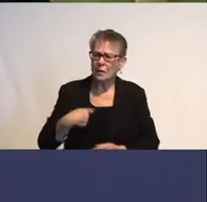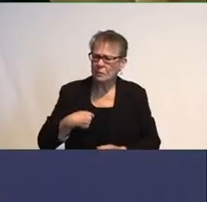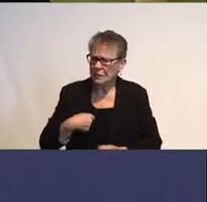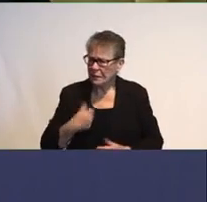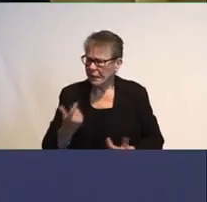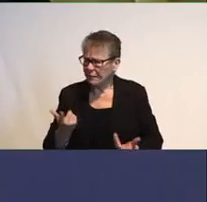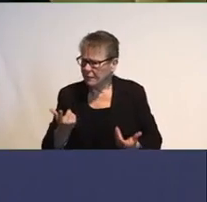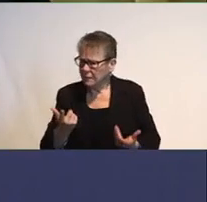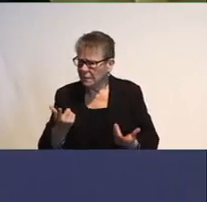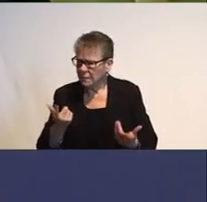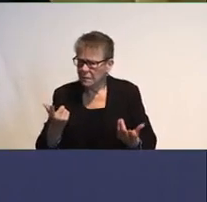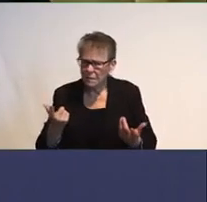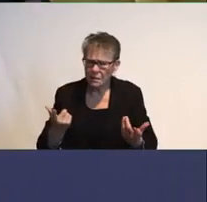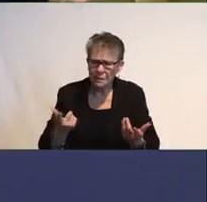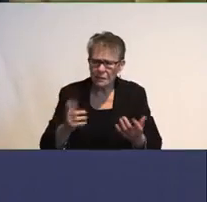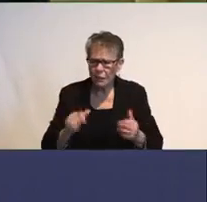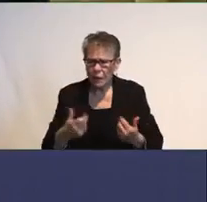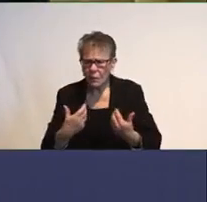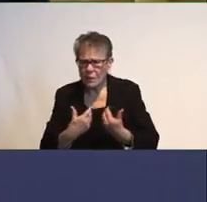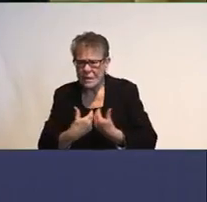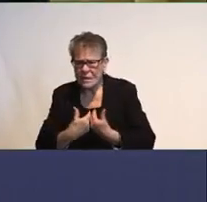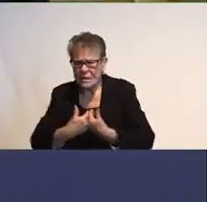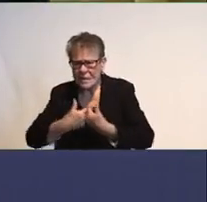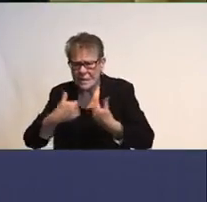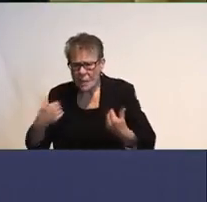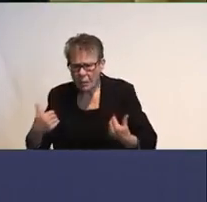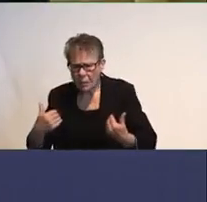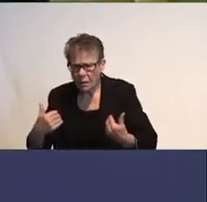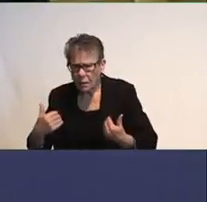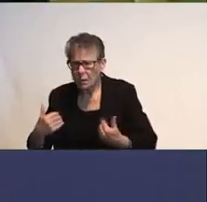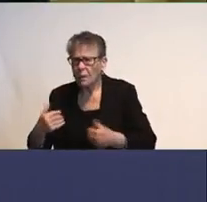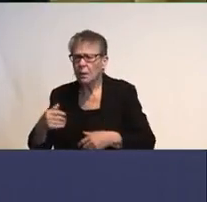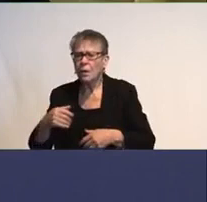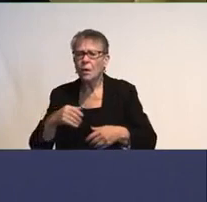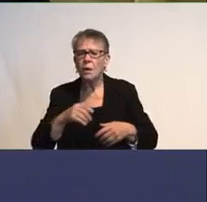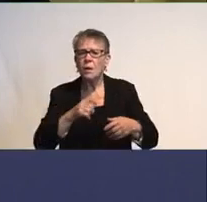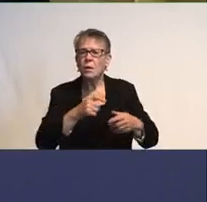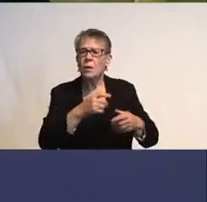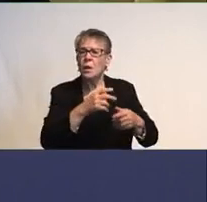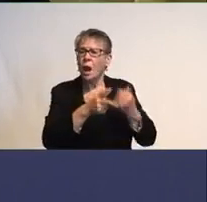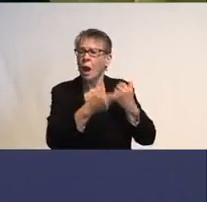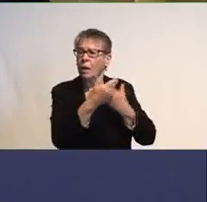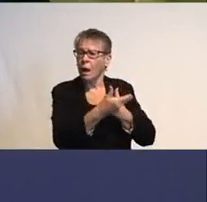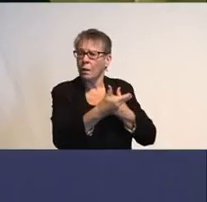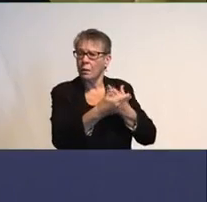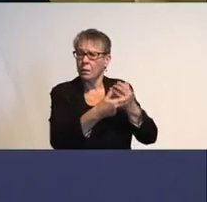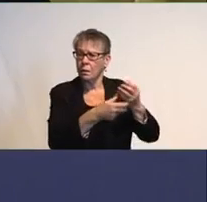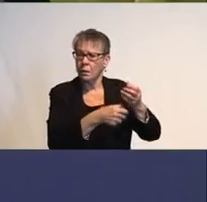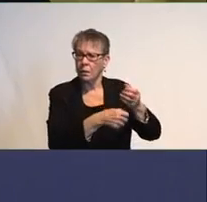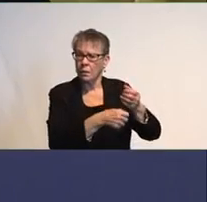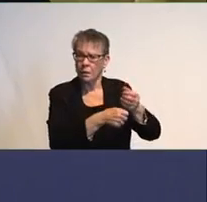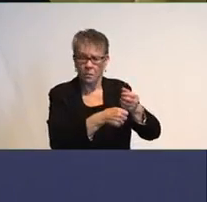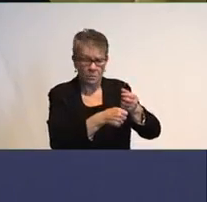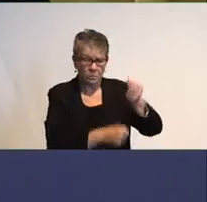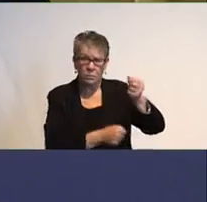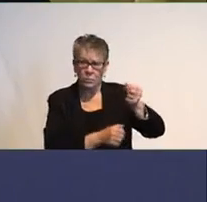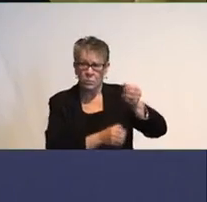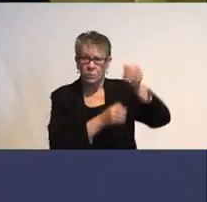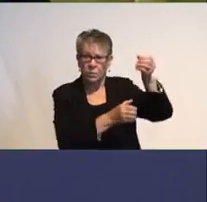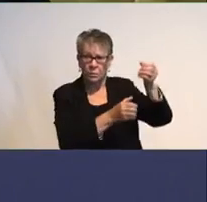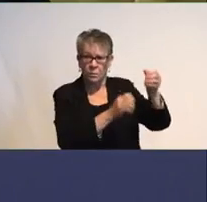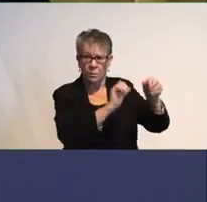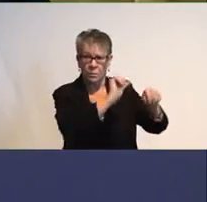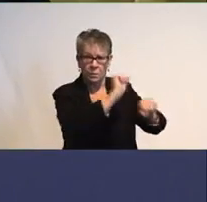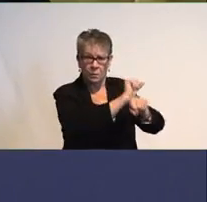versus ammunition, that saves lives. To Pat's point, sadly, you only find out about that in the overwhelming amount of cases after the fact,